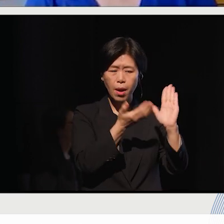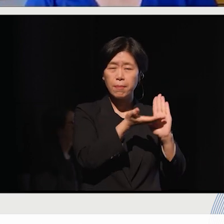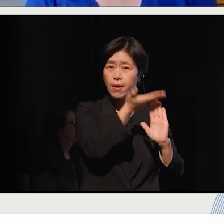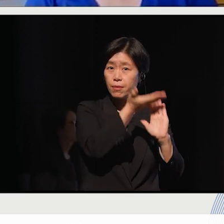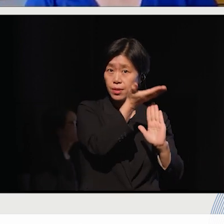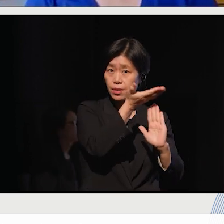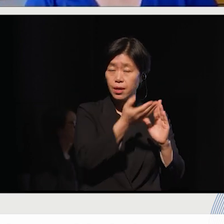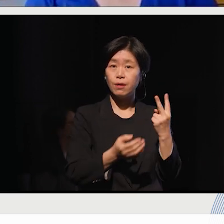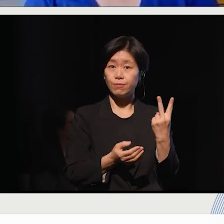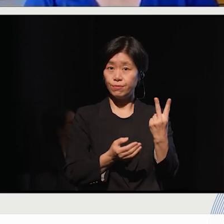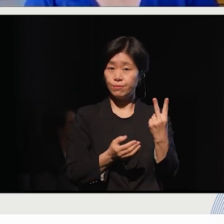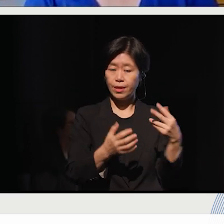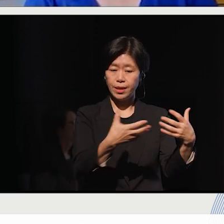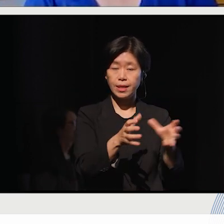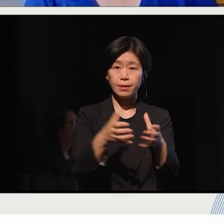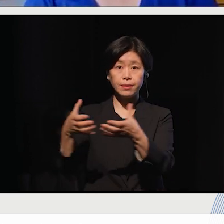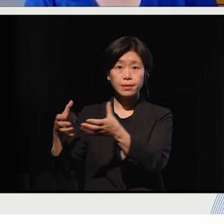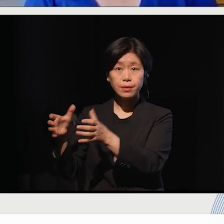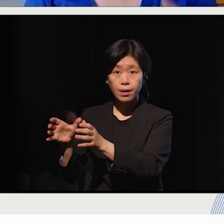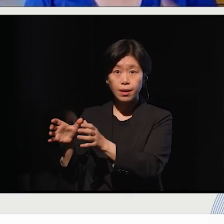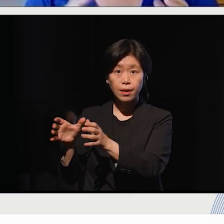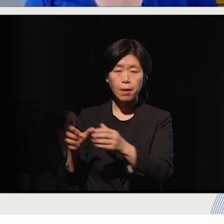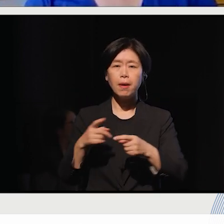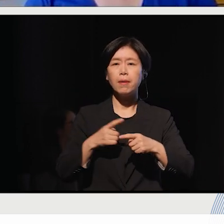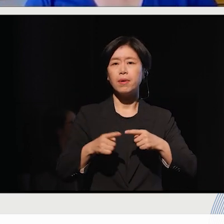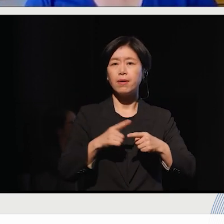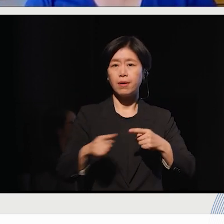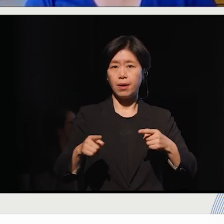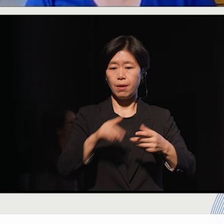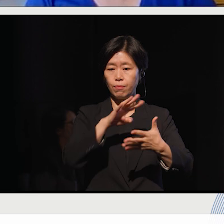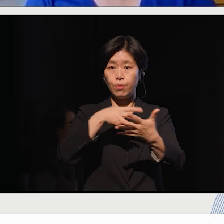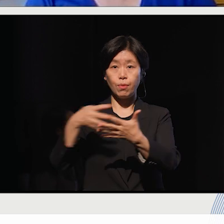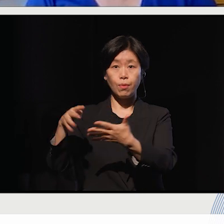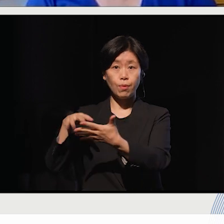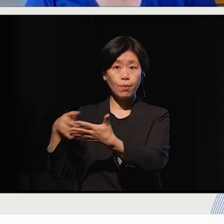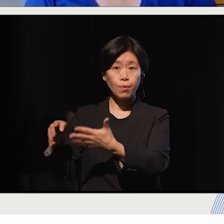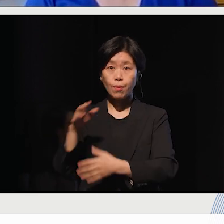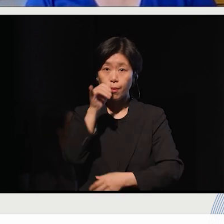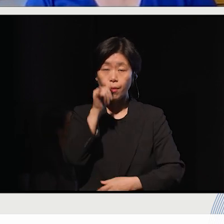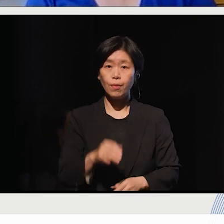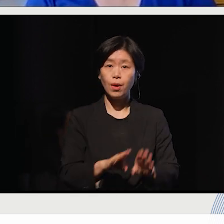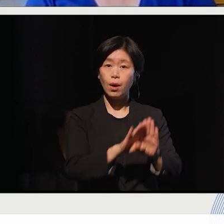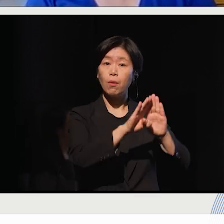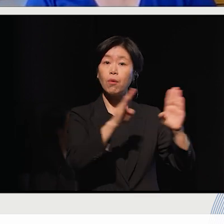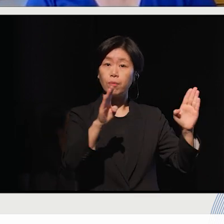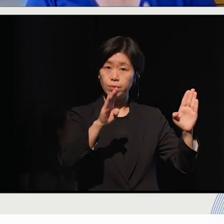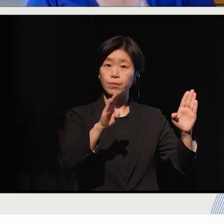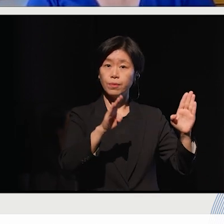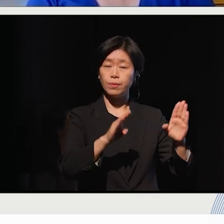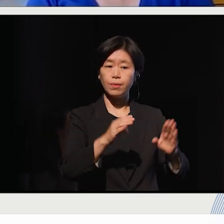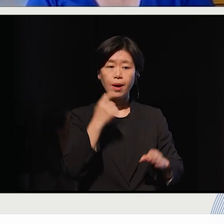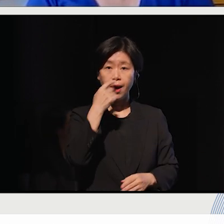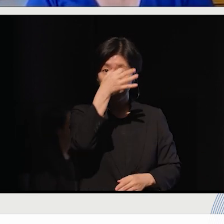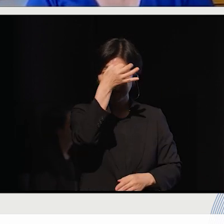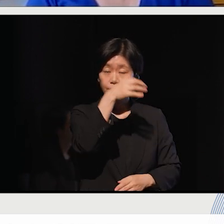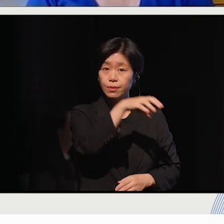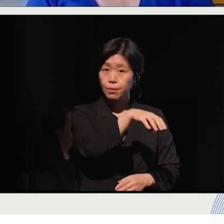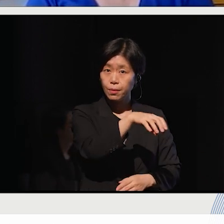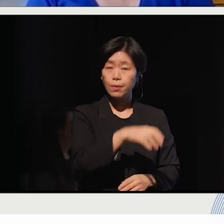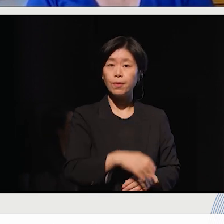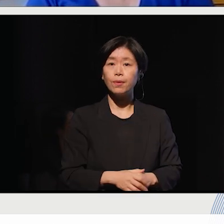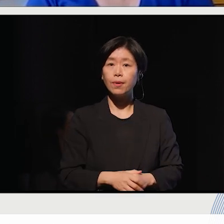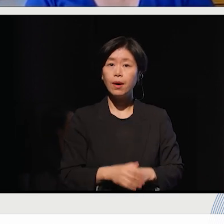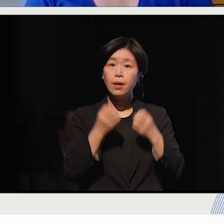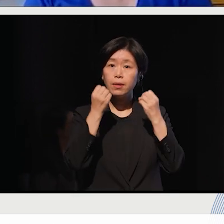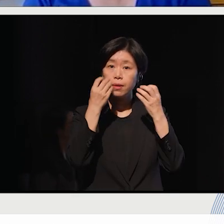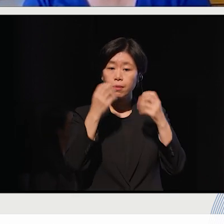different organizations. Open Door Arts has a brand new assessment tool, which you can reach at the website that